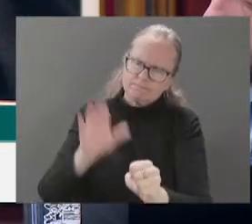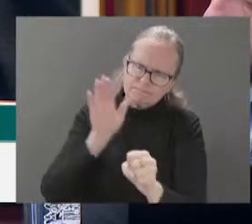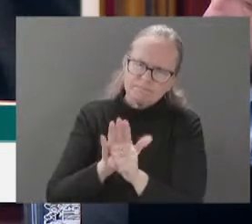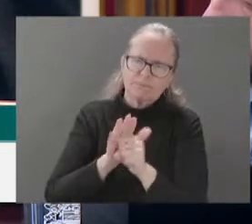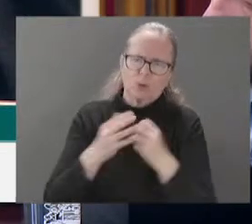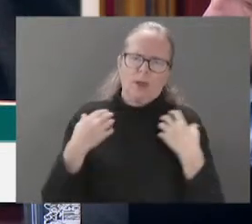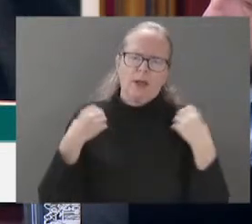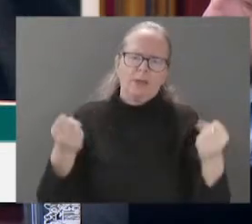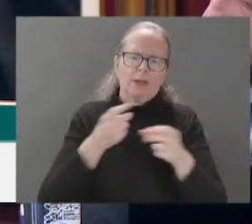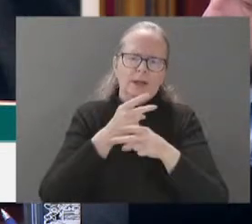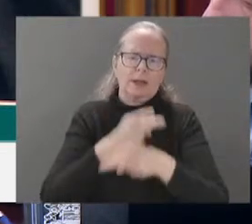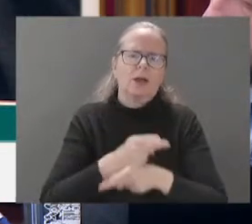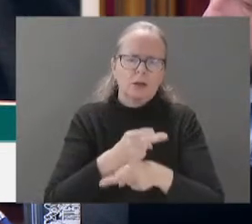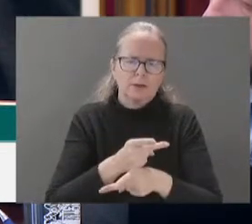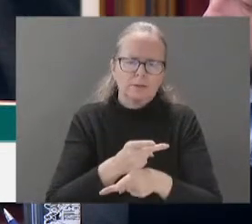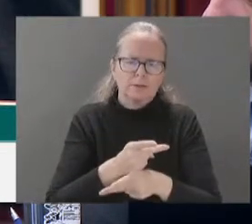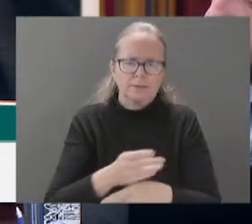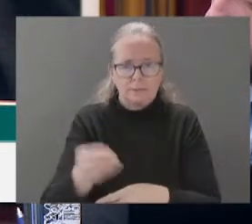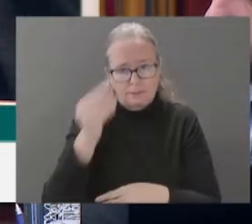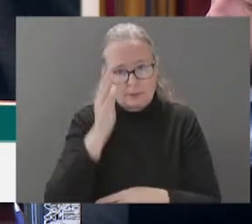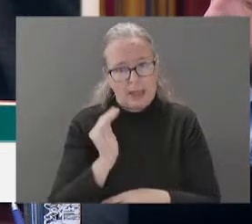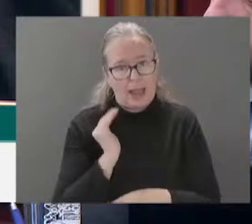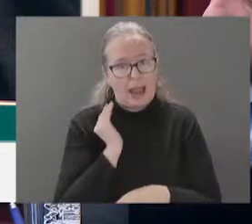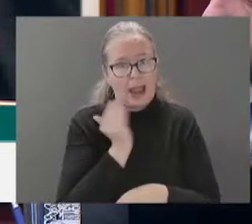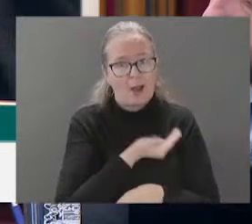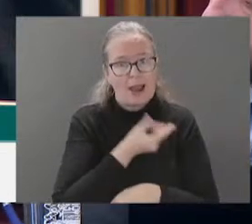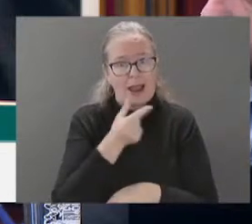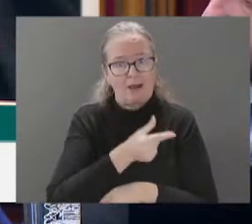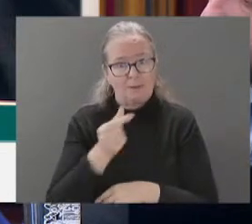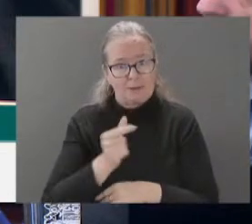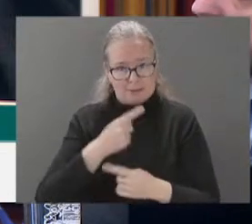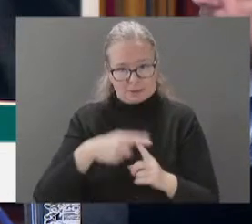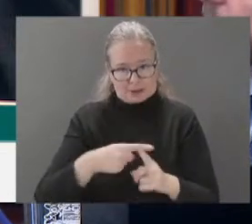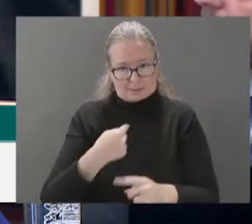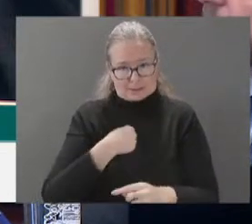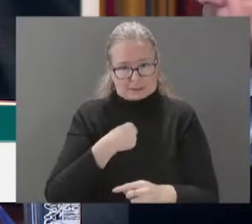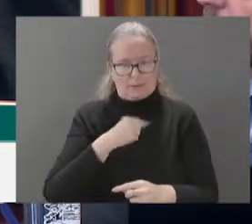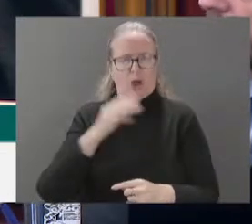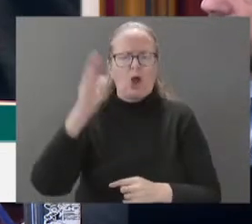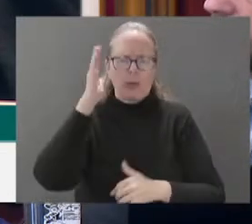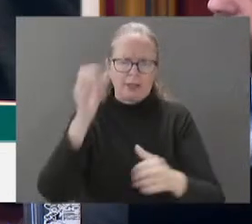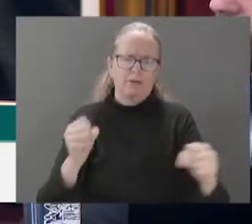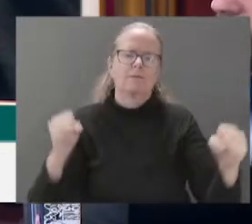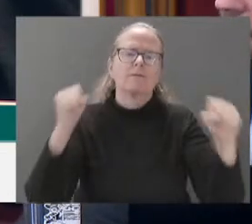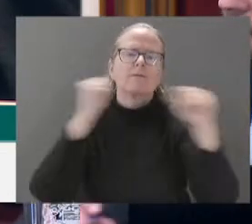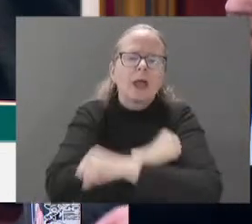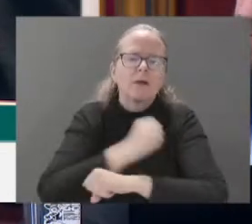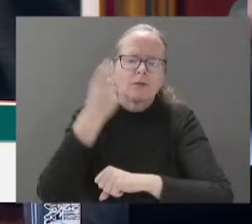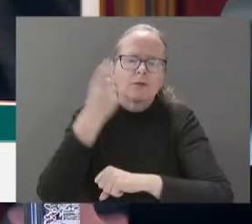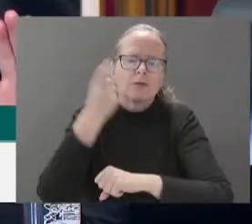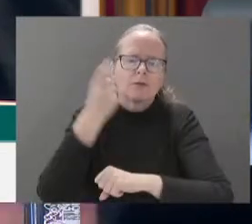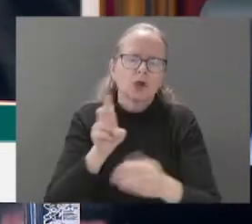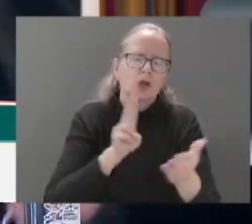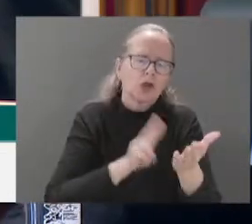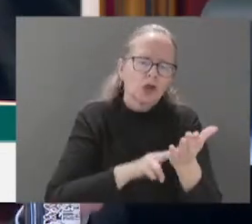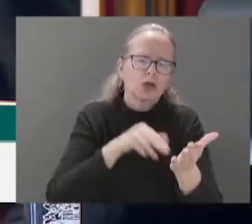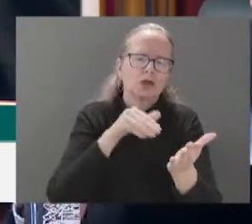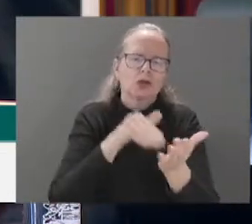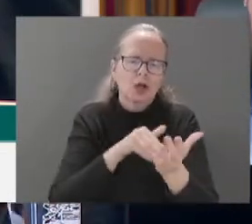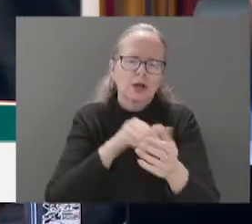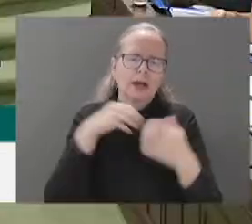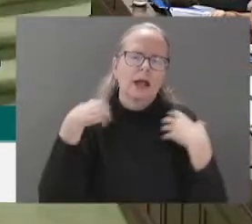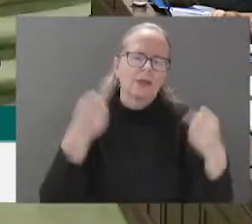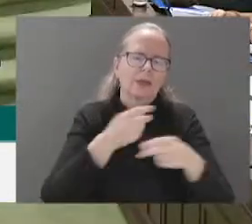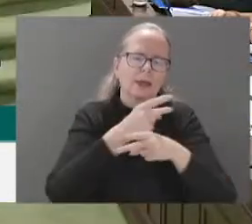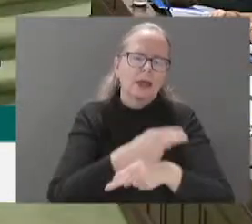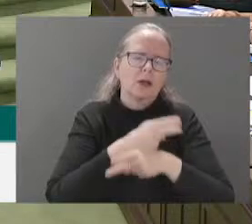government and myself will continue to fight tooth and nail for you the Frontline workers our Health Care system and for the people of